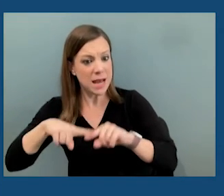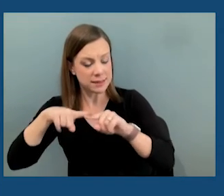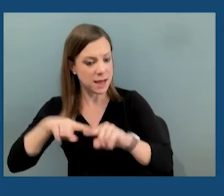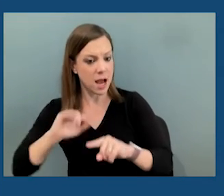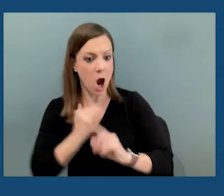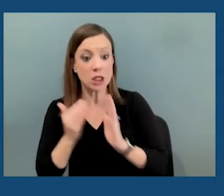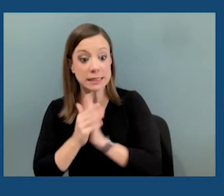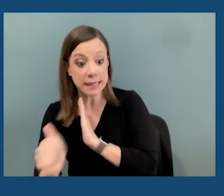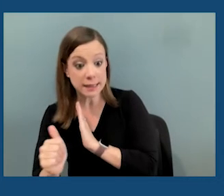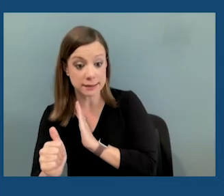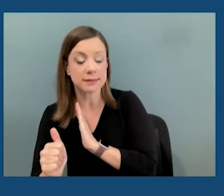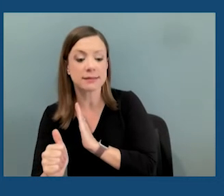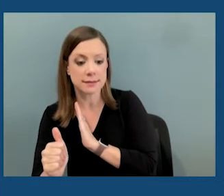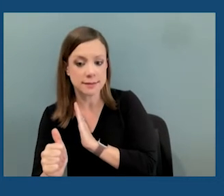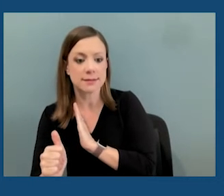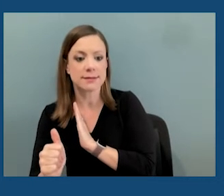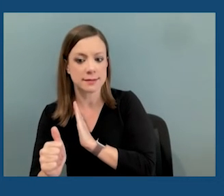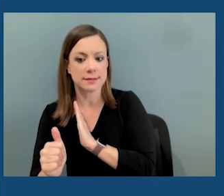do it. Upstate,